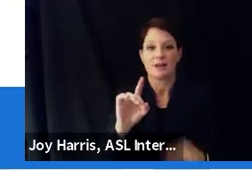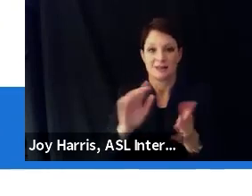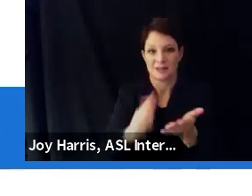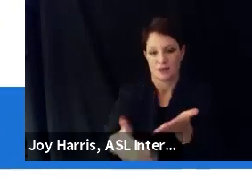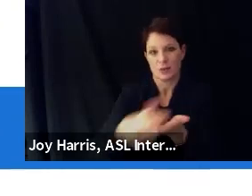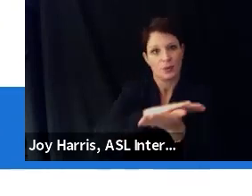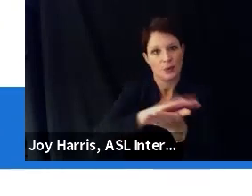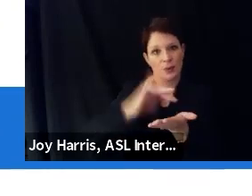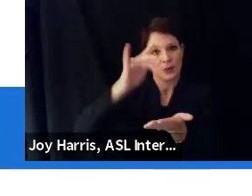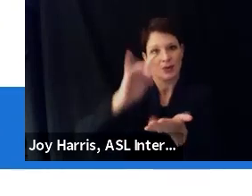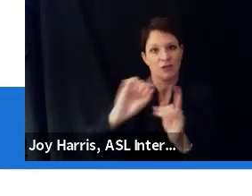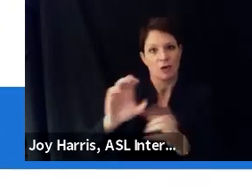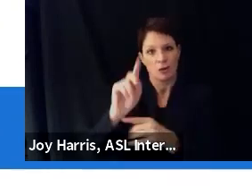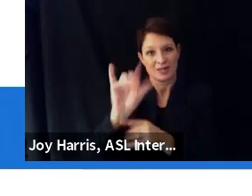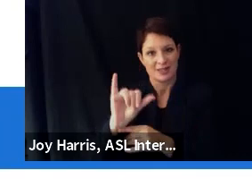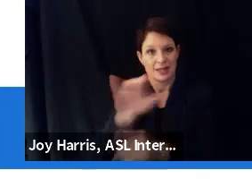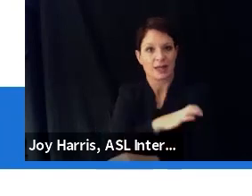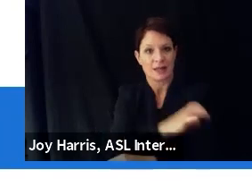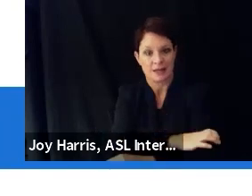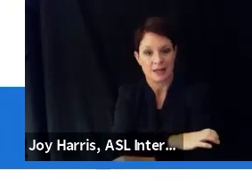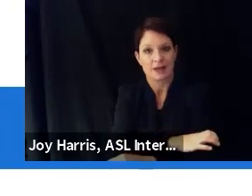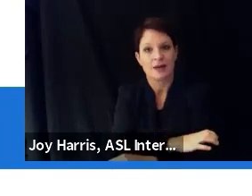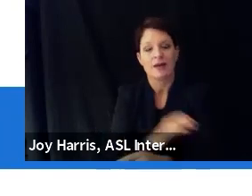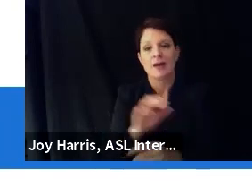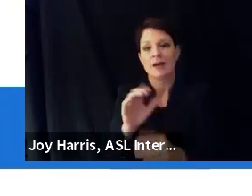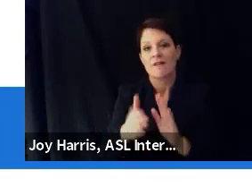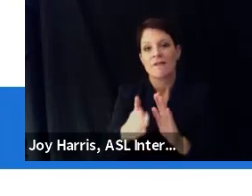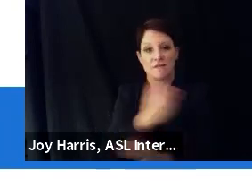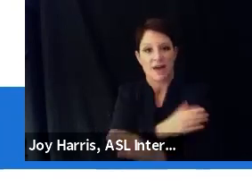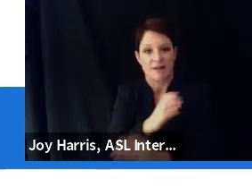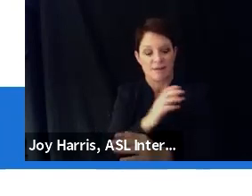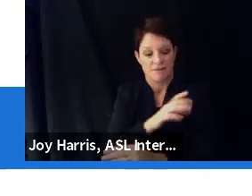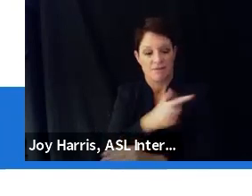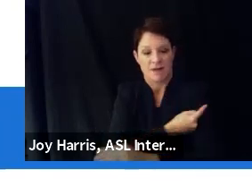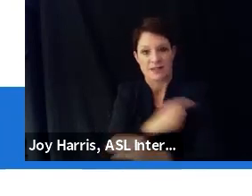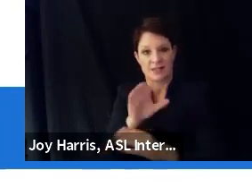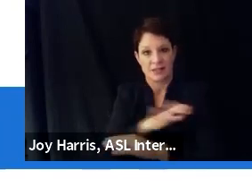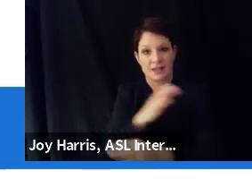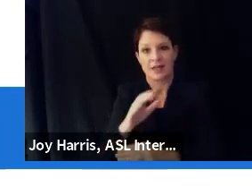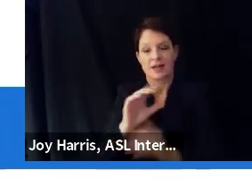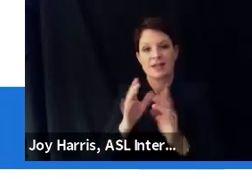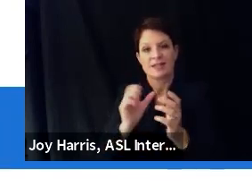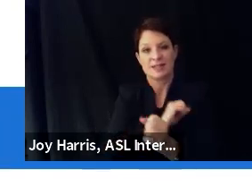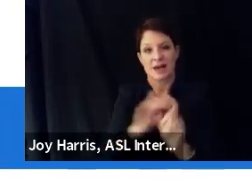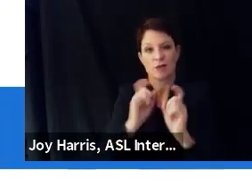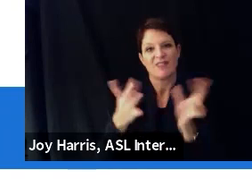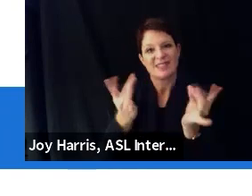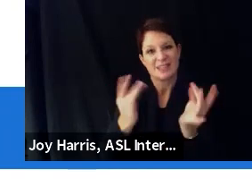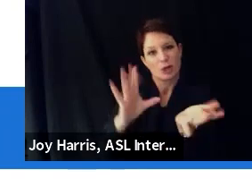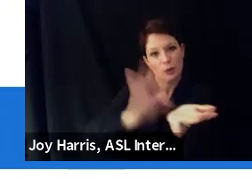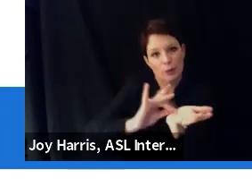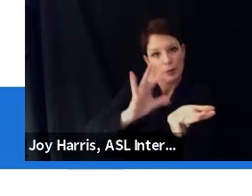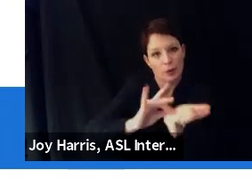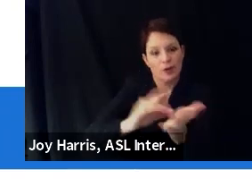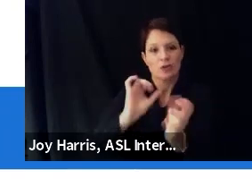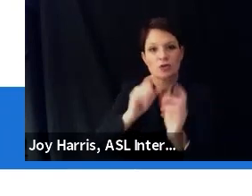to a city clinic, a vaccine clinic that's run by the city. Our staff will place a sticker to show that you have received your booster